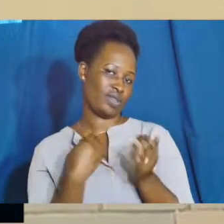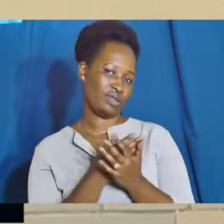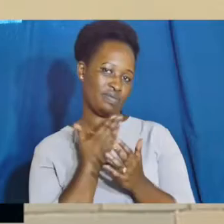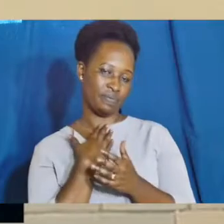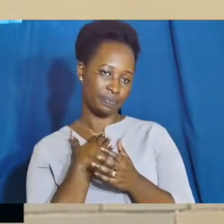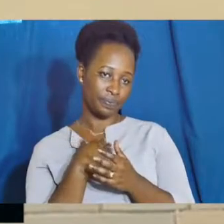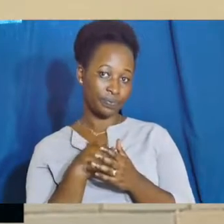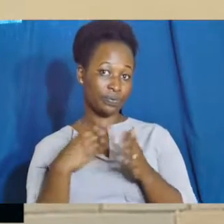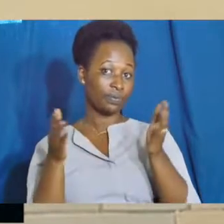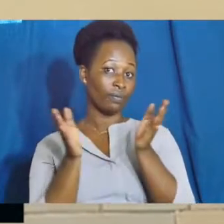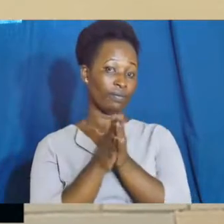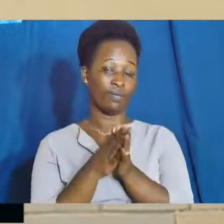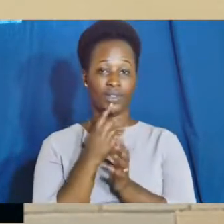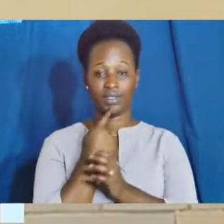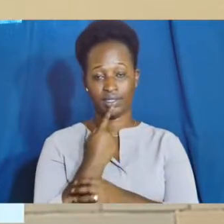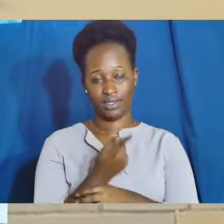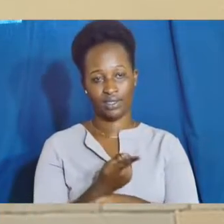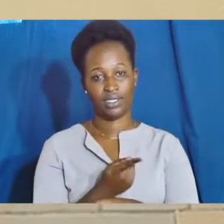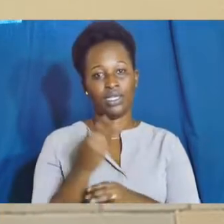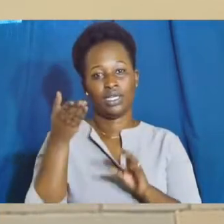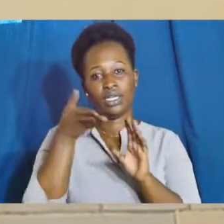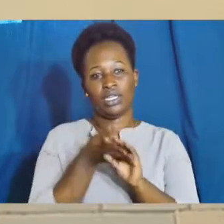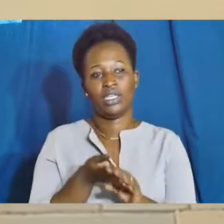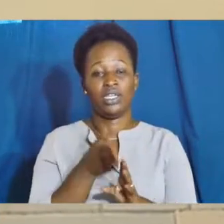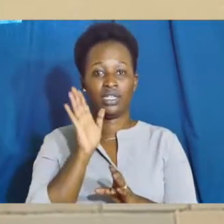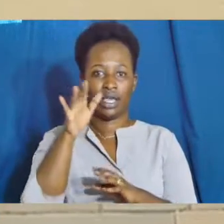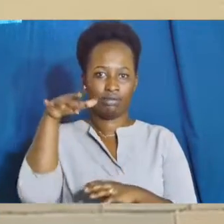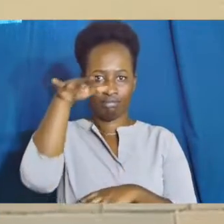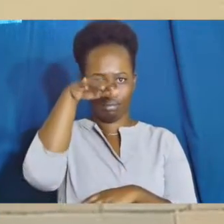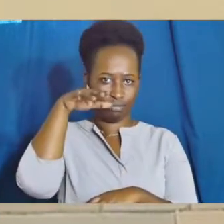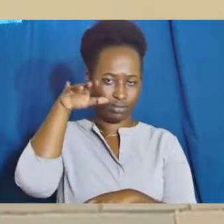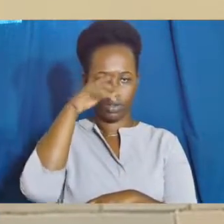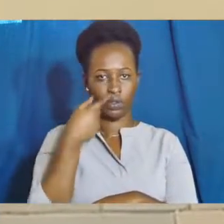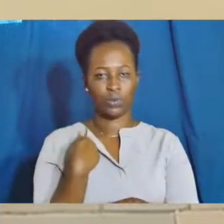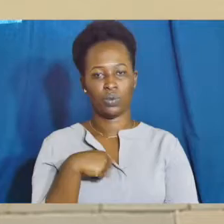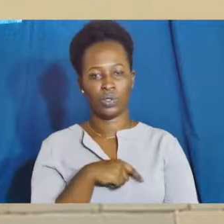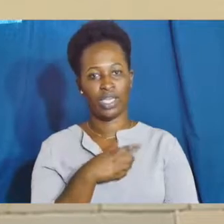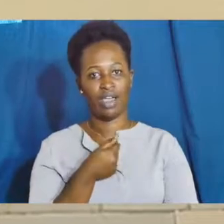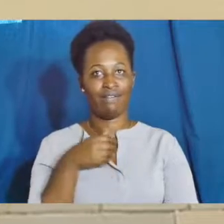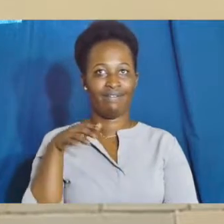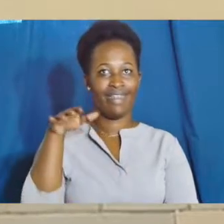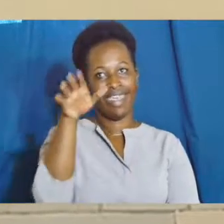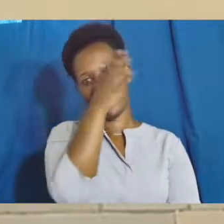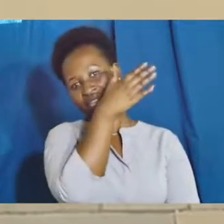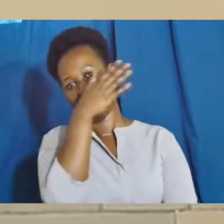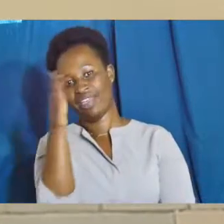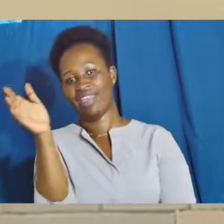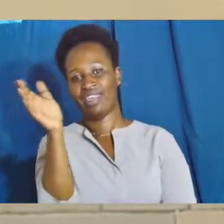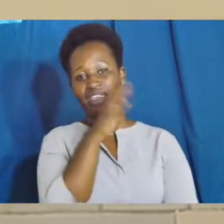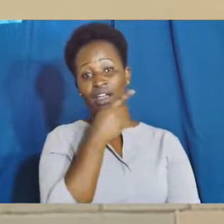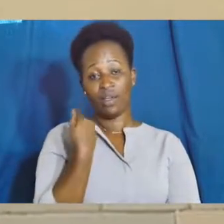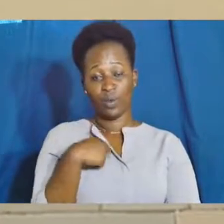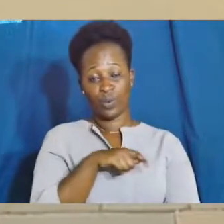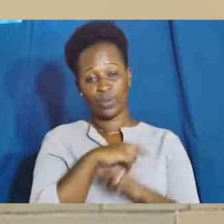Let us say in the atmosphere we have air. We can